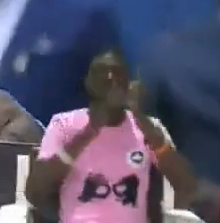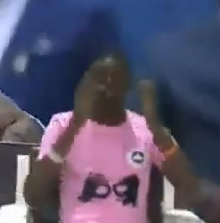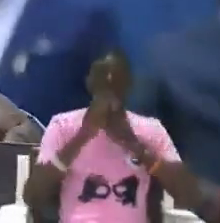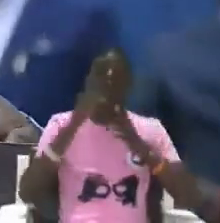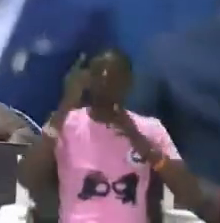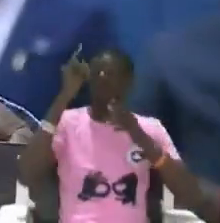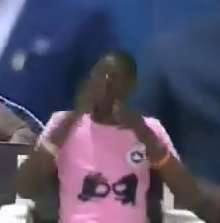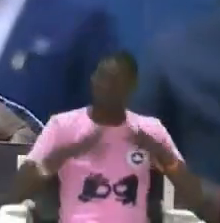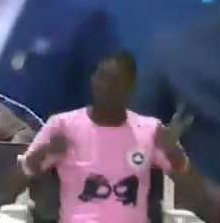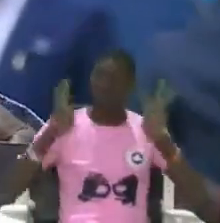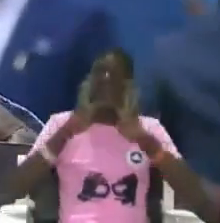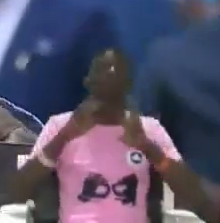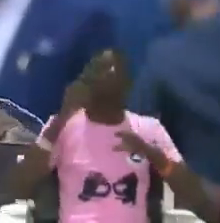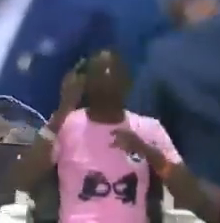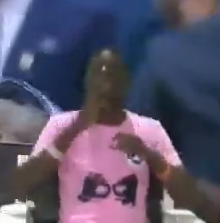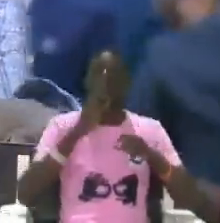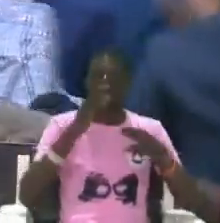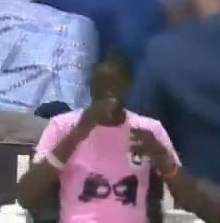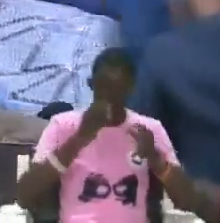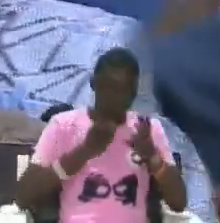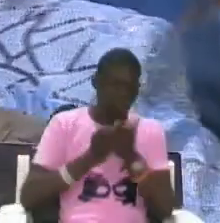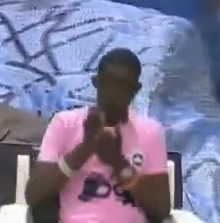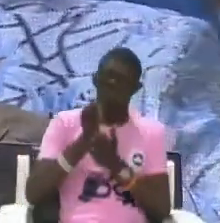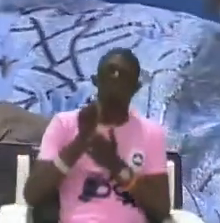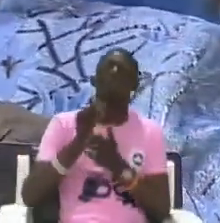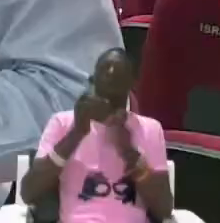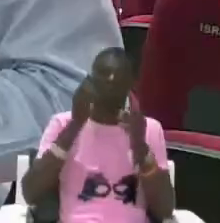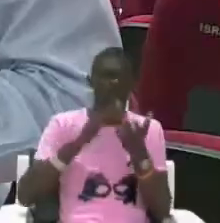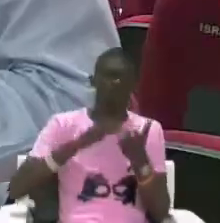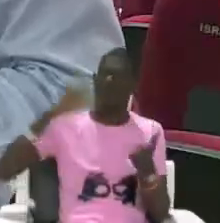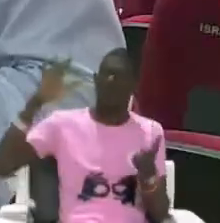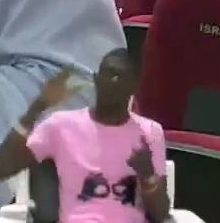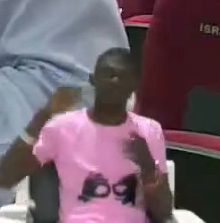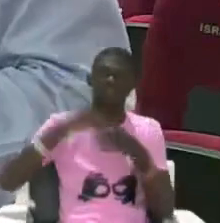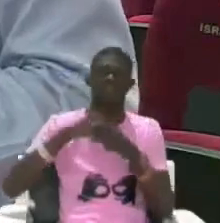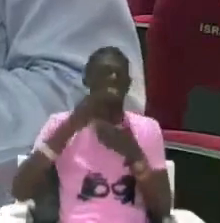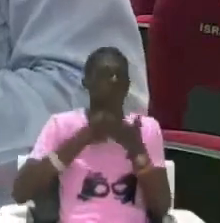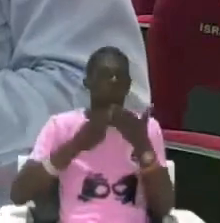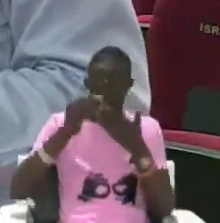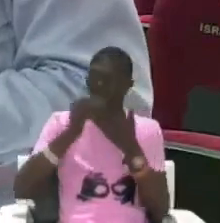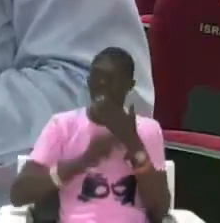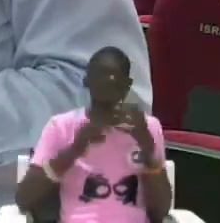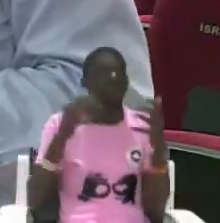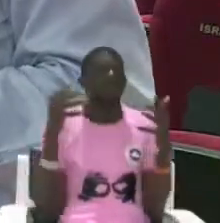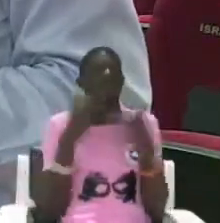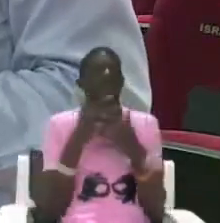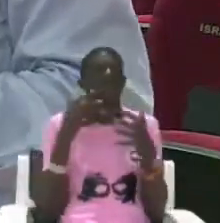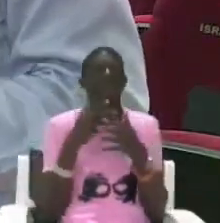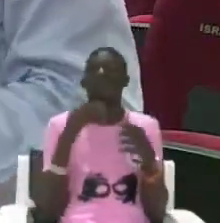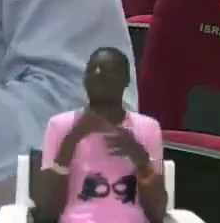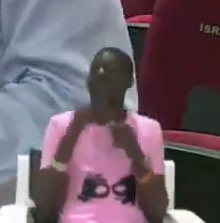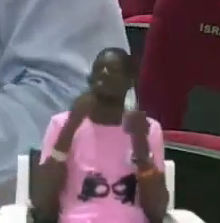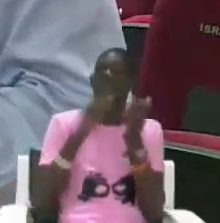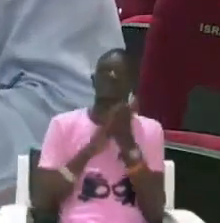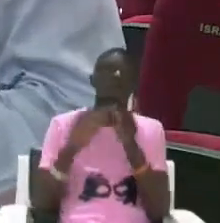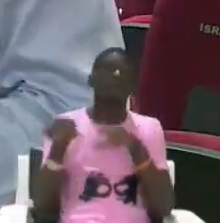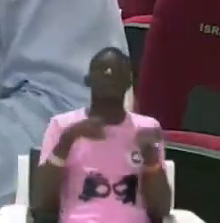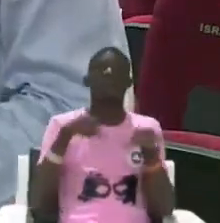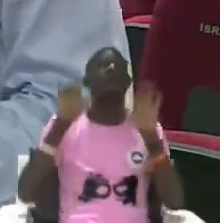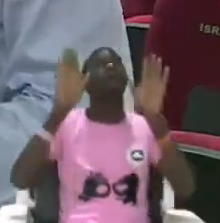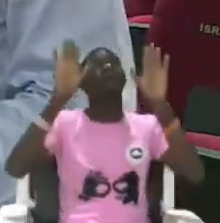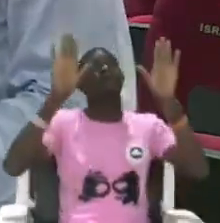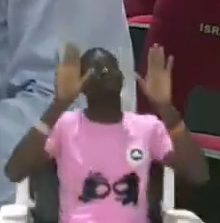are worthy. You are faithful. You are glorious in holiness and fearful in praises, doing